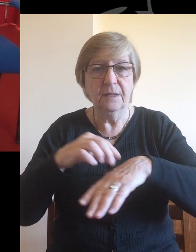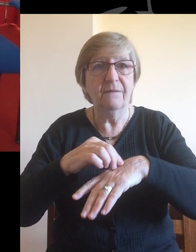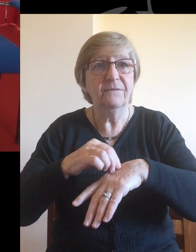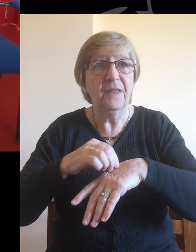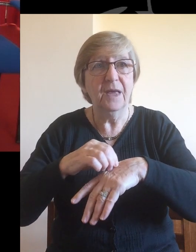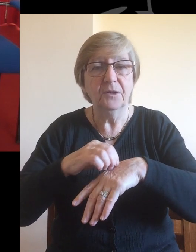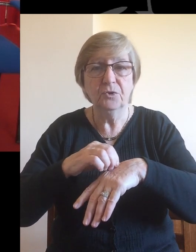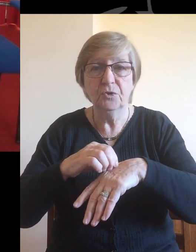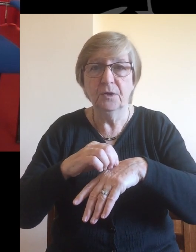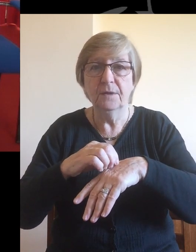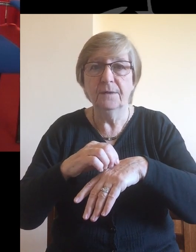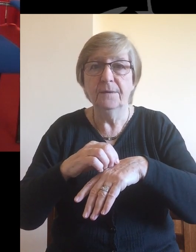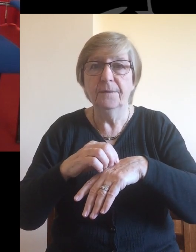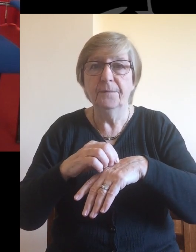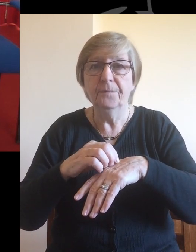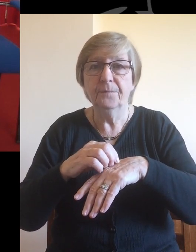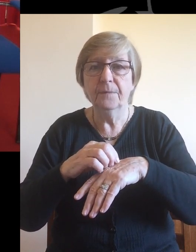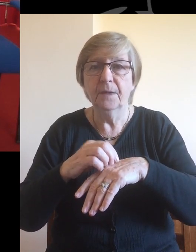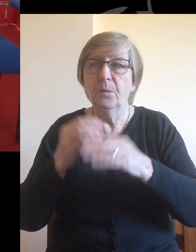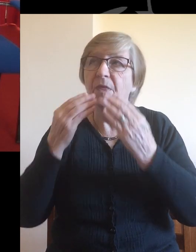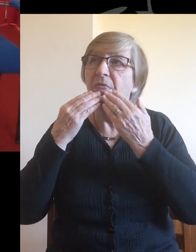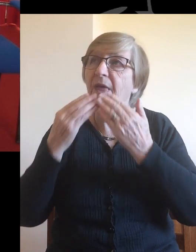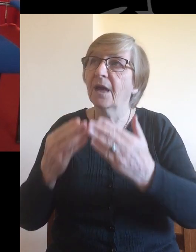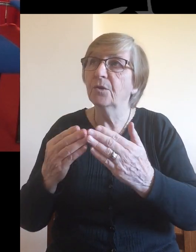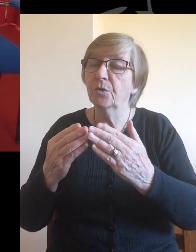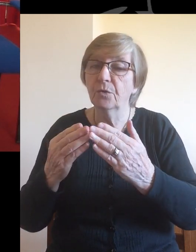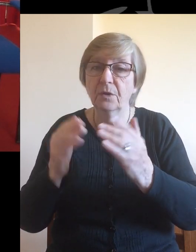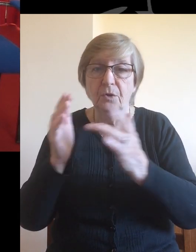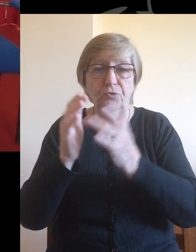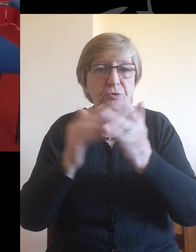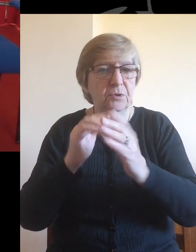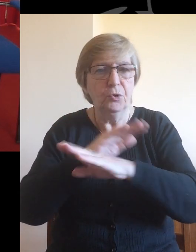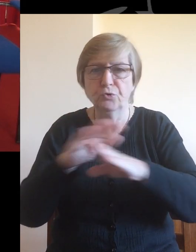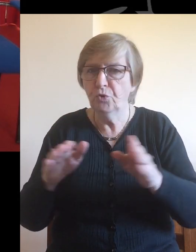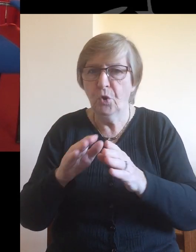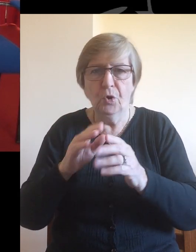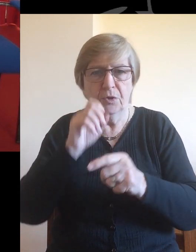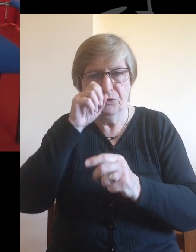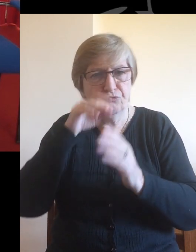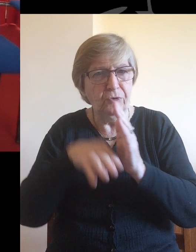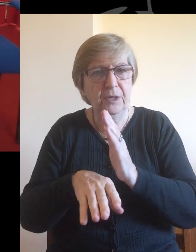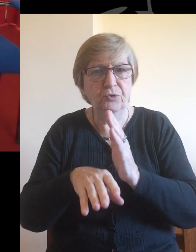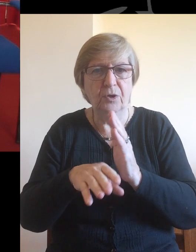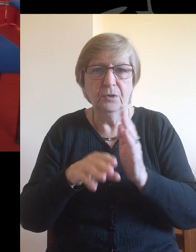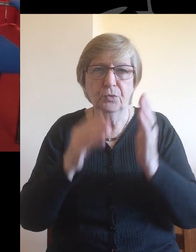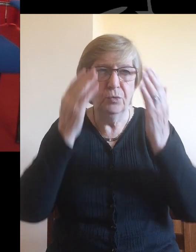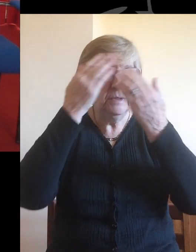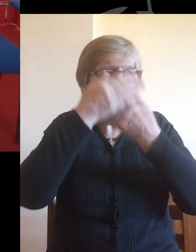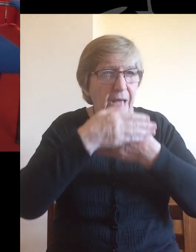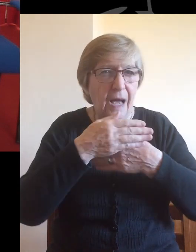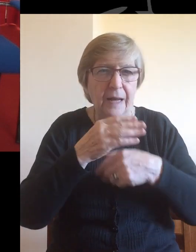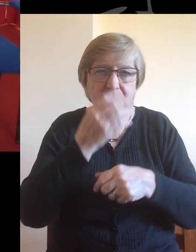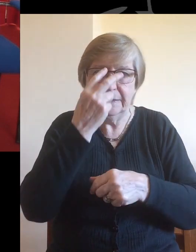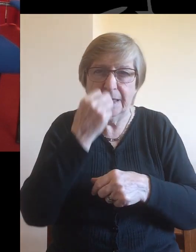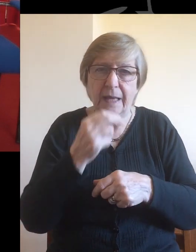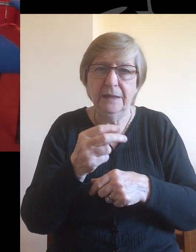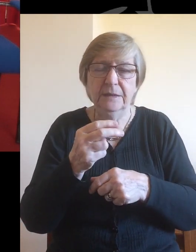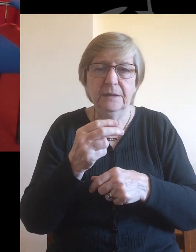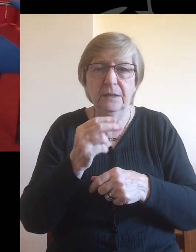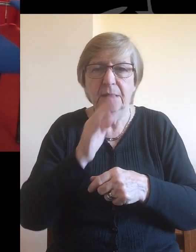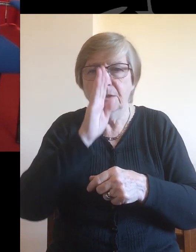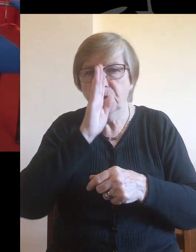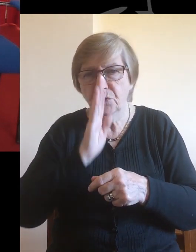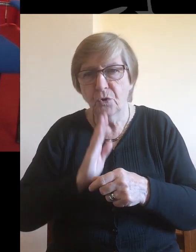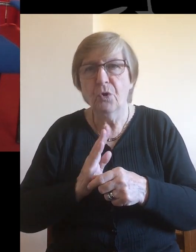flesh. We thank you that he was no stranger to the dark night or to the deep sorrow.